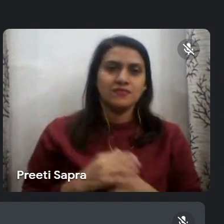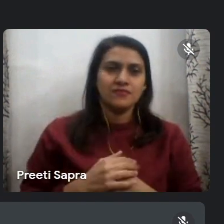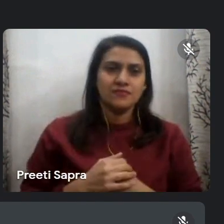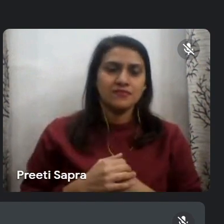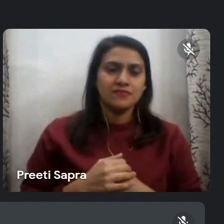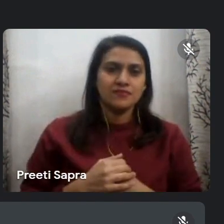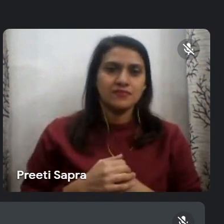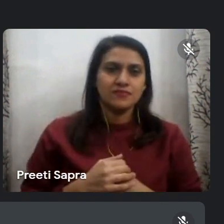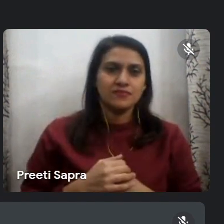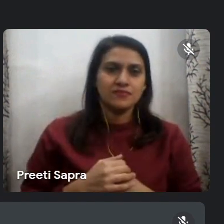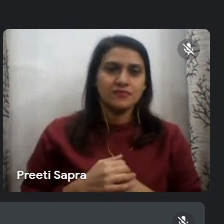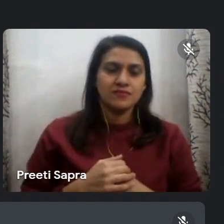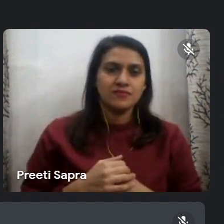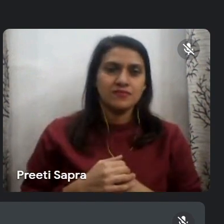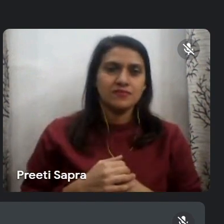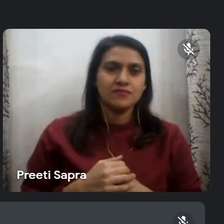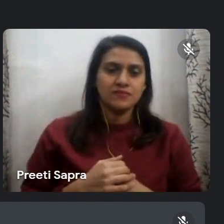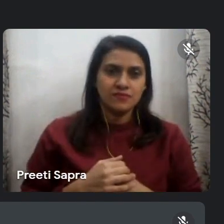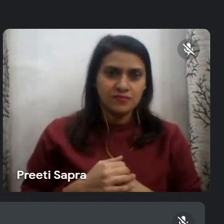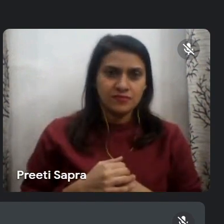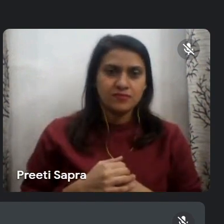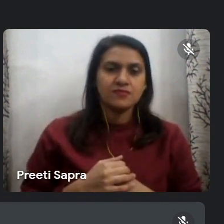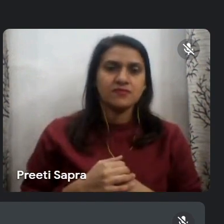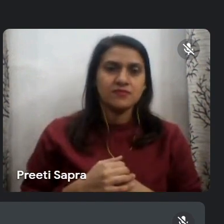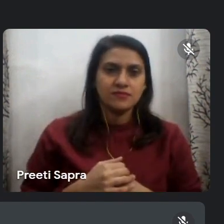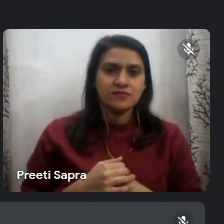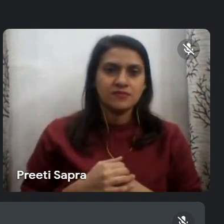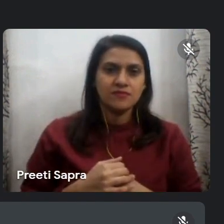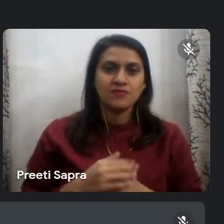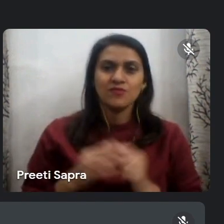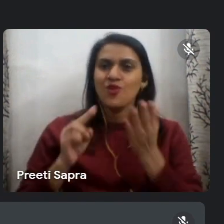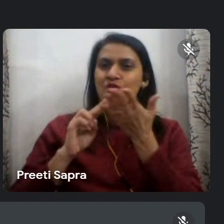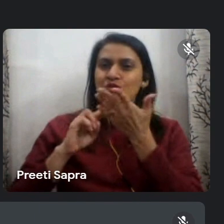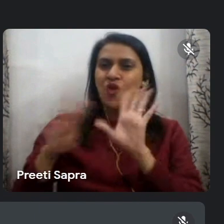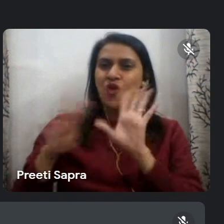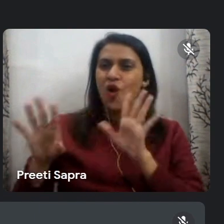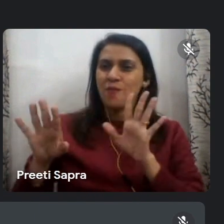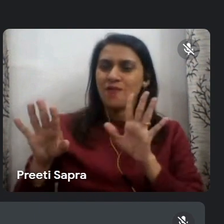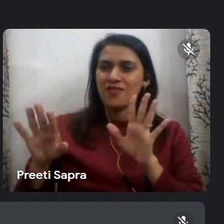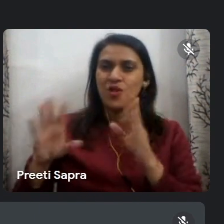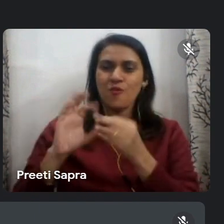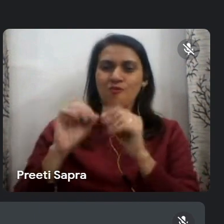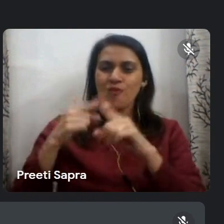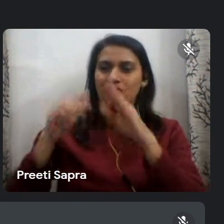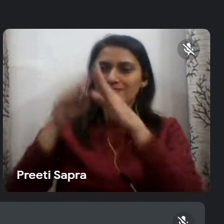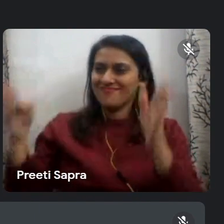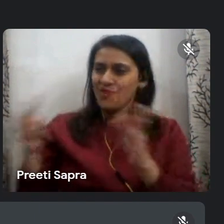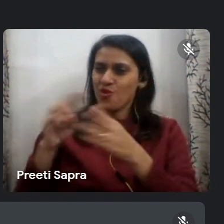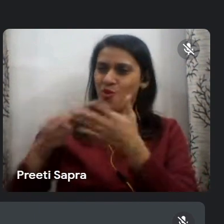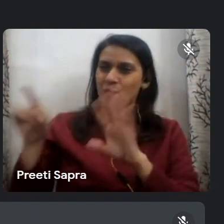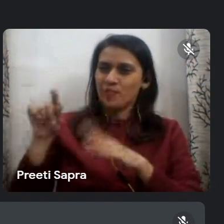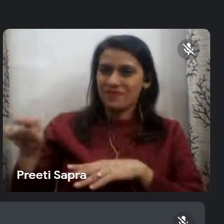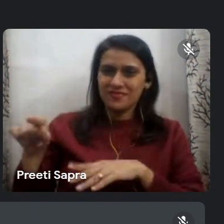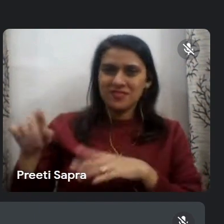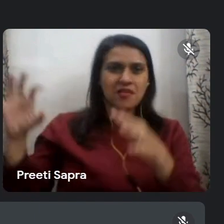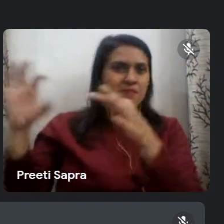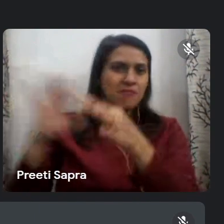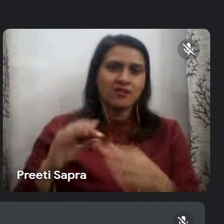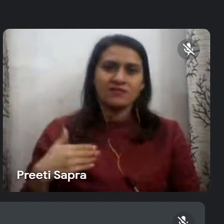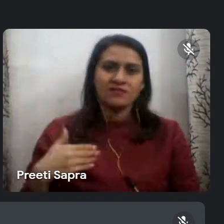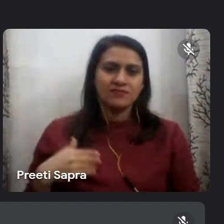was not really fitting into the normal box of a regular child. So